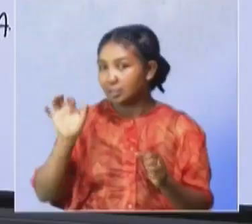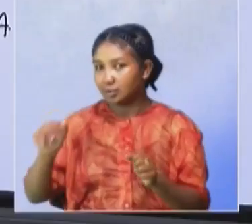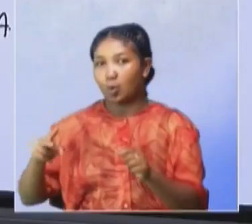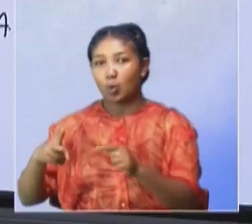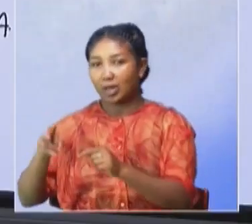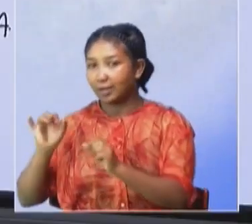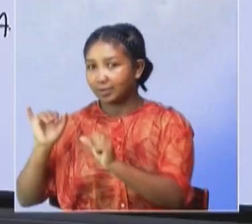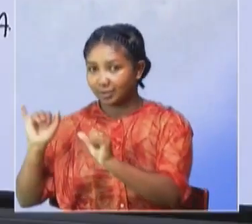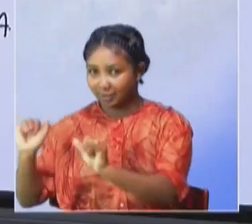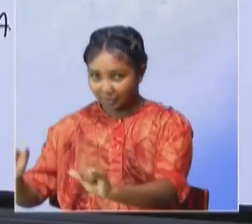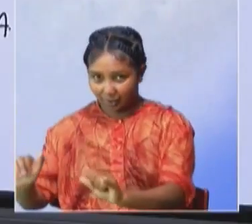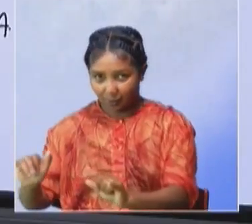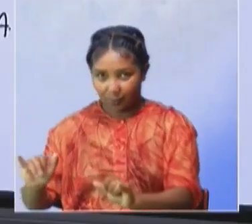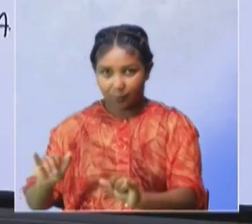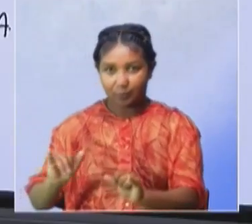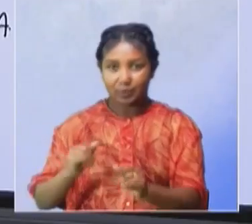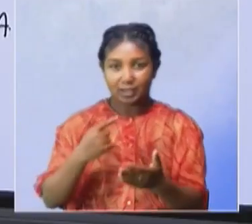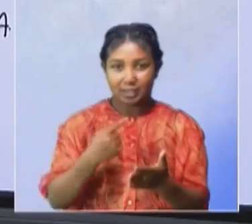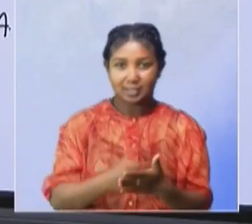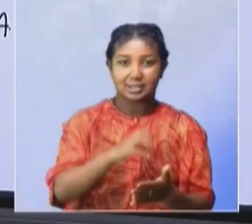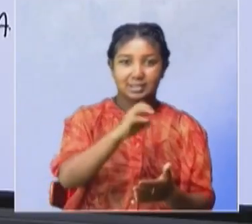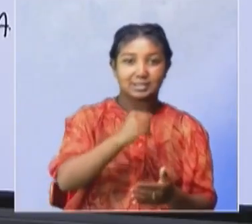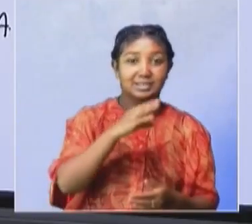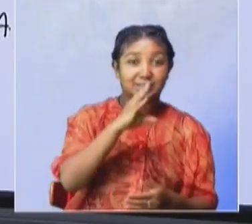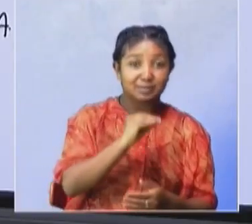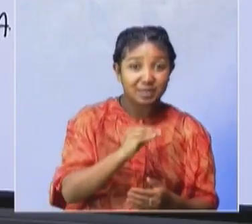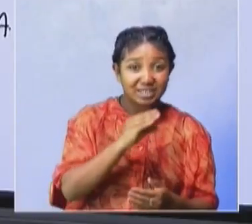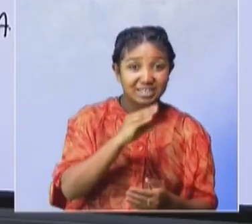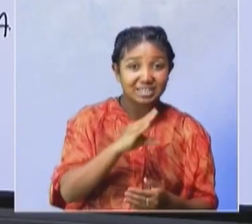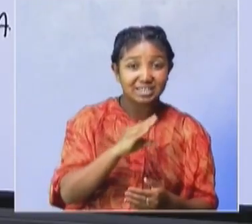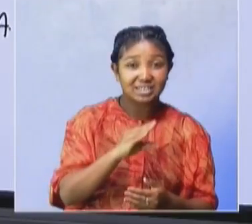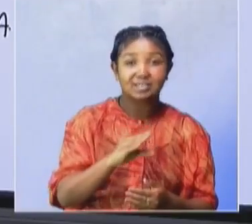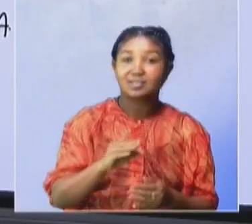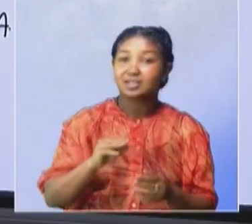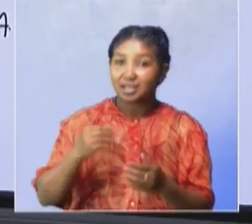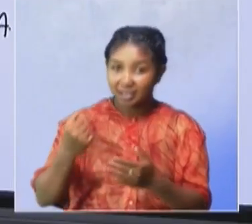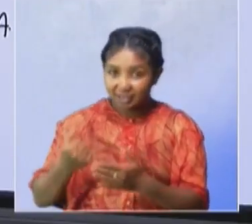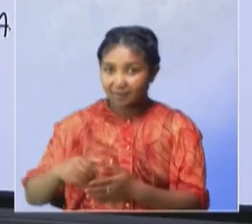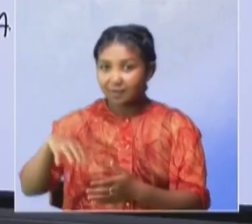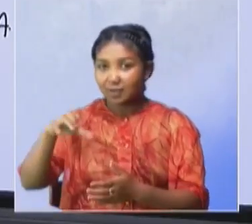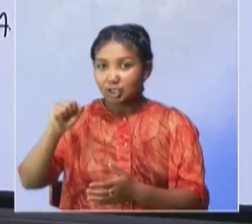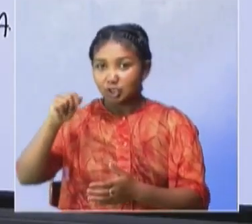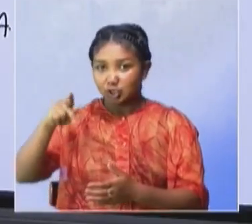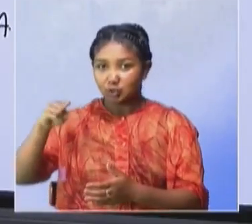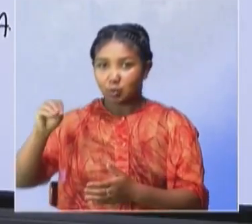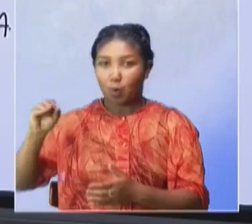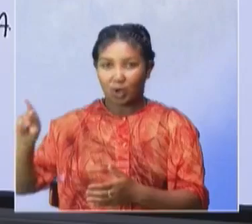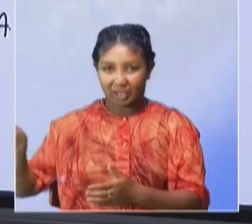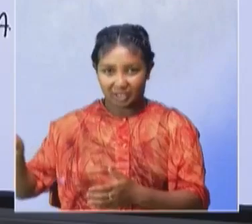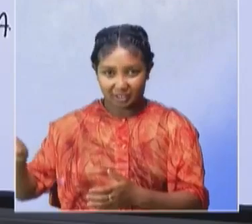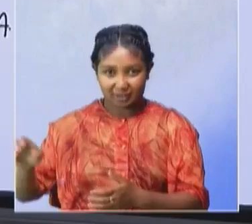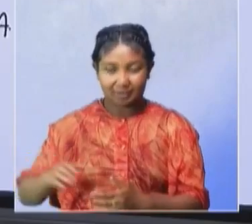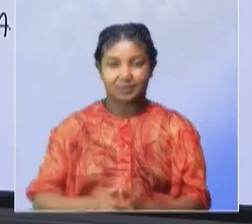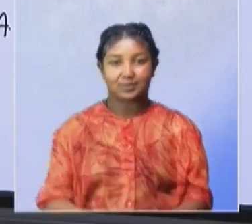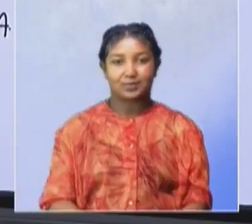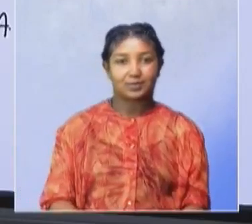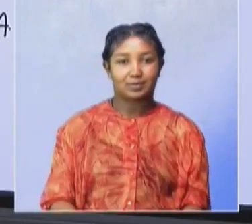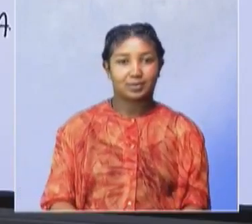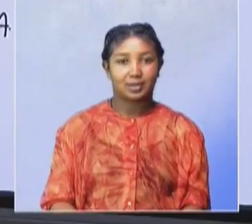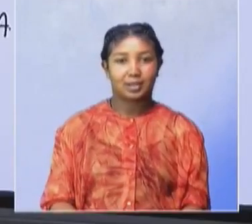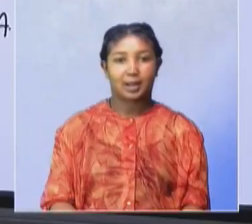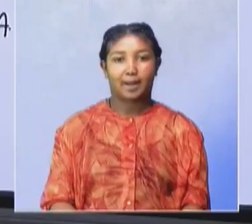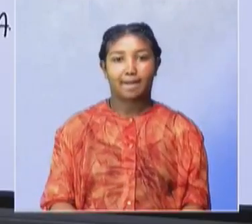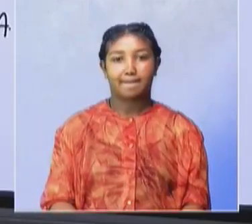is also cut. Here is speaks. Abel speaks so fast. And we use spoke. We